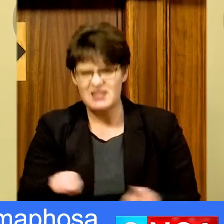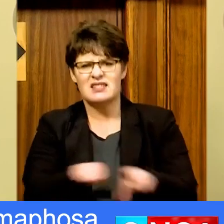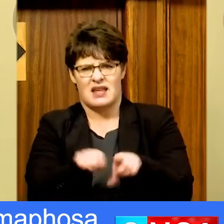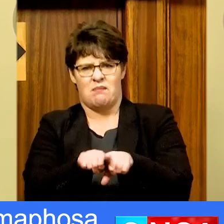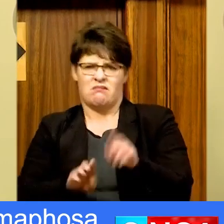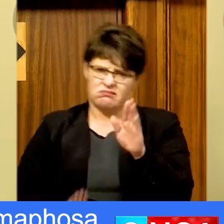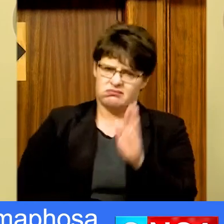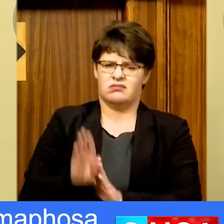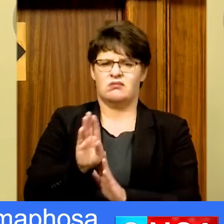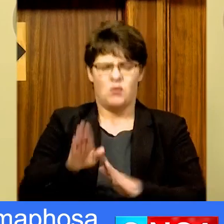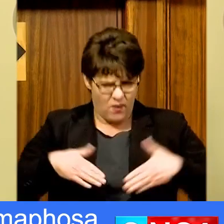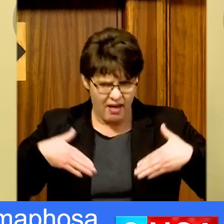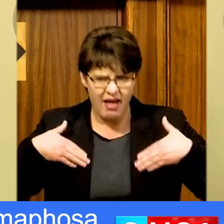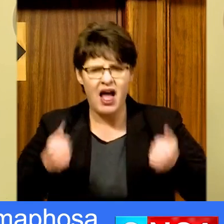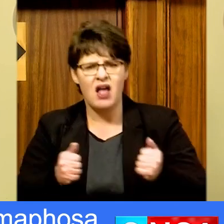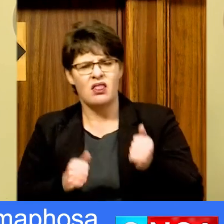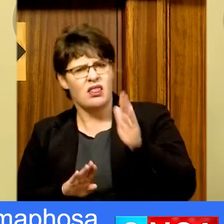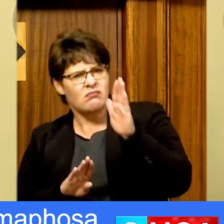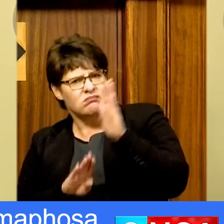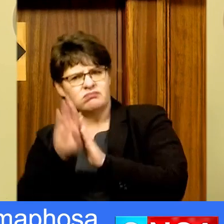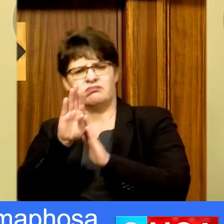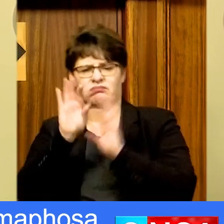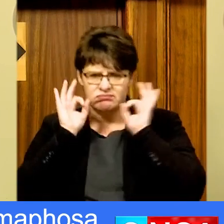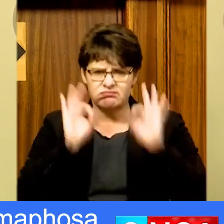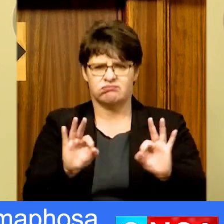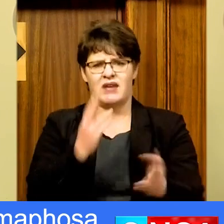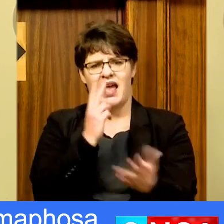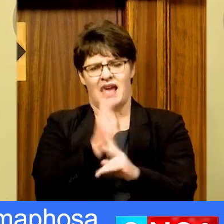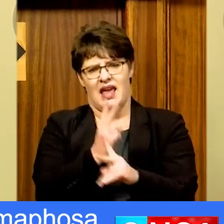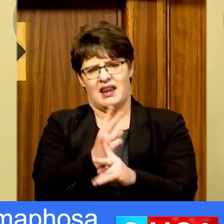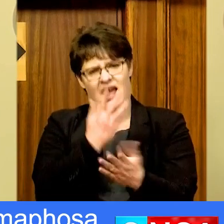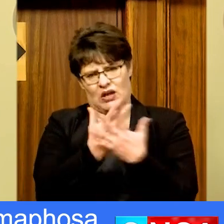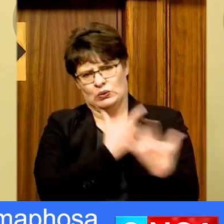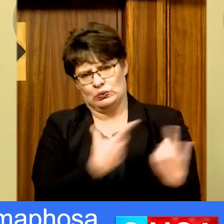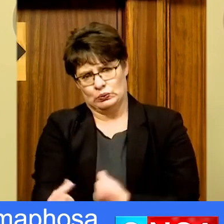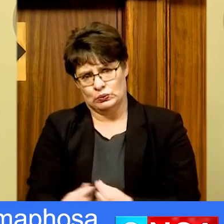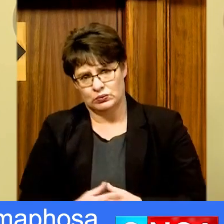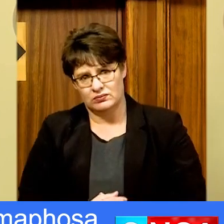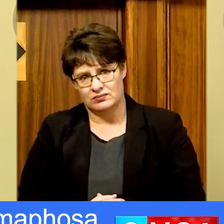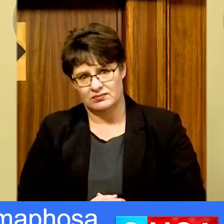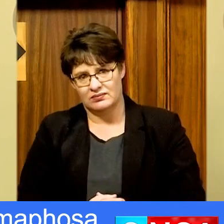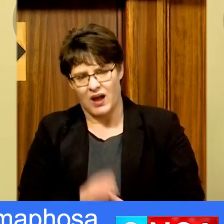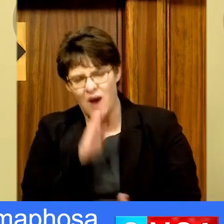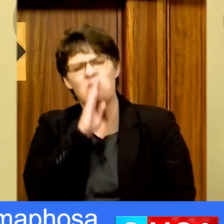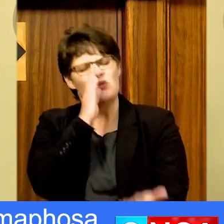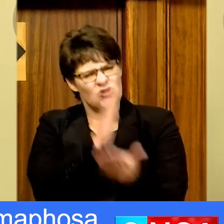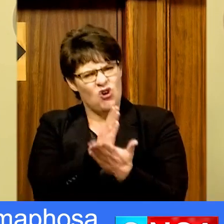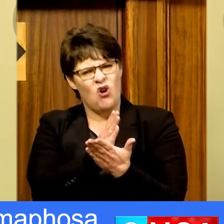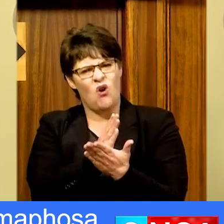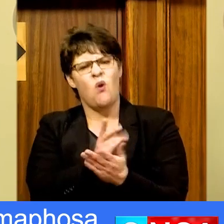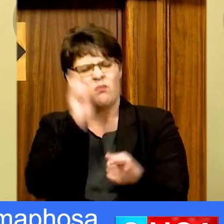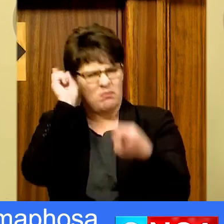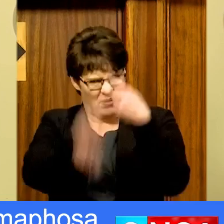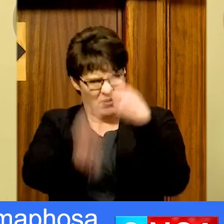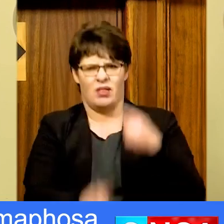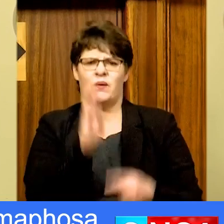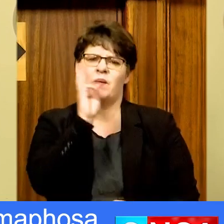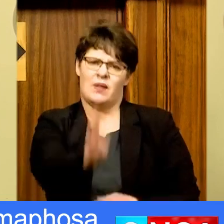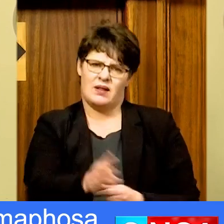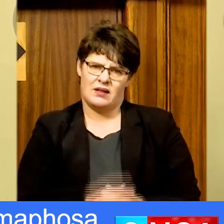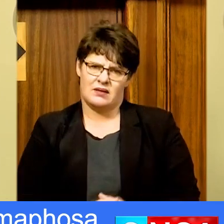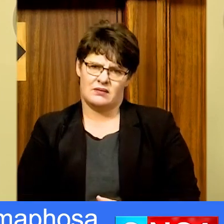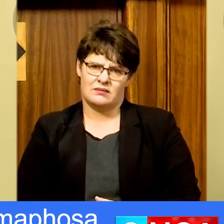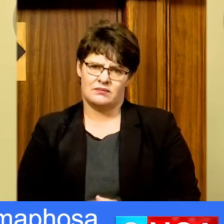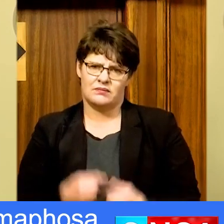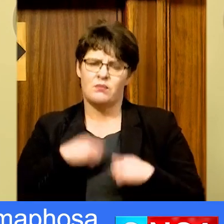country to health and to prosperity. I am convinced that we shall overcome.